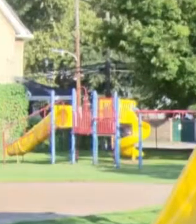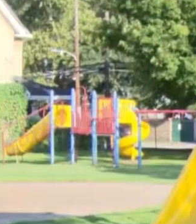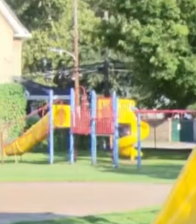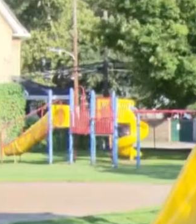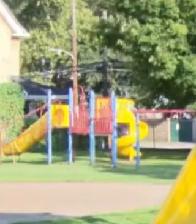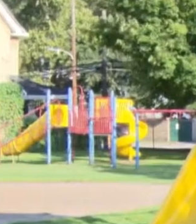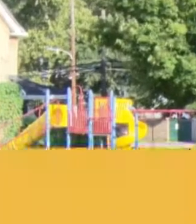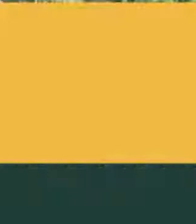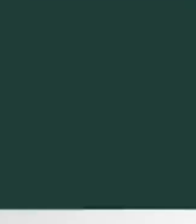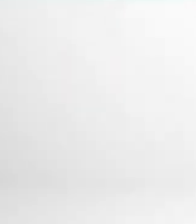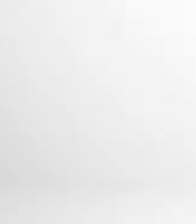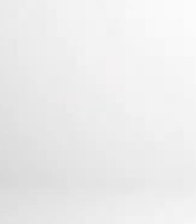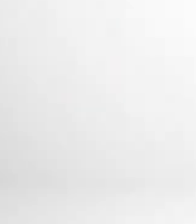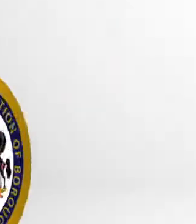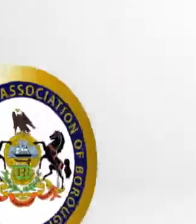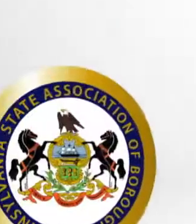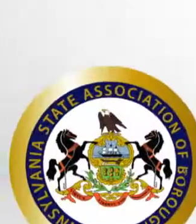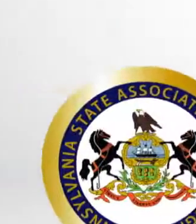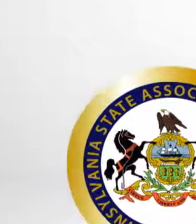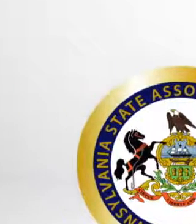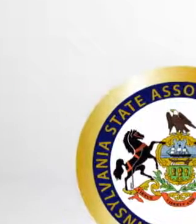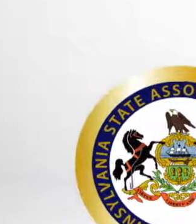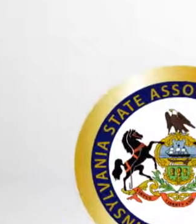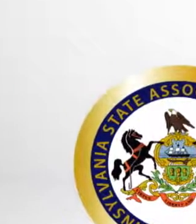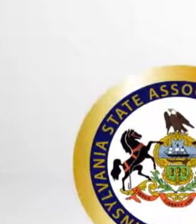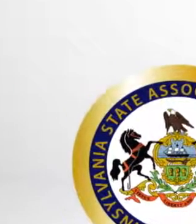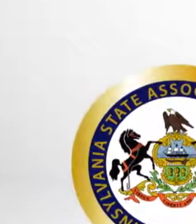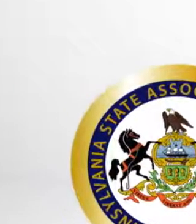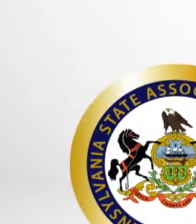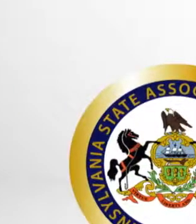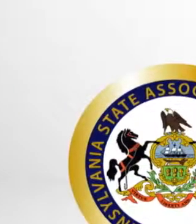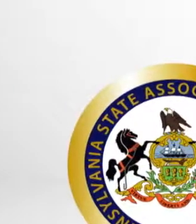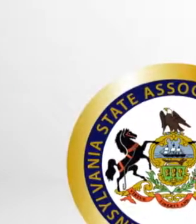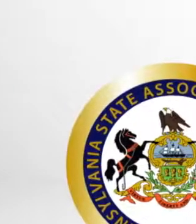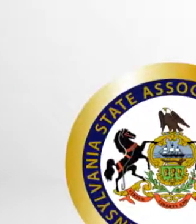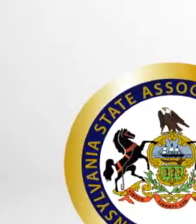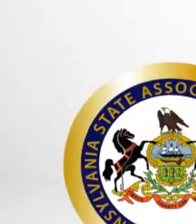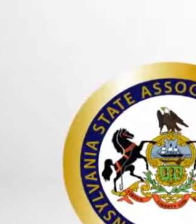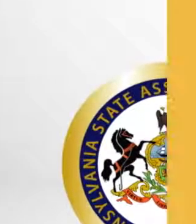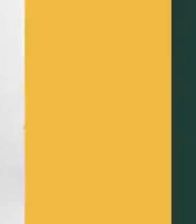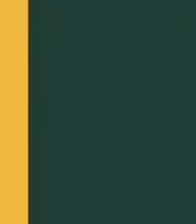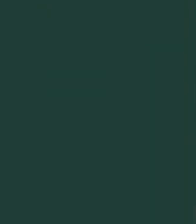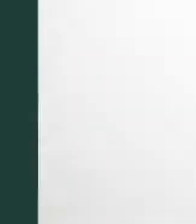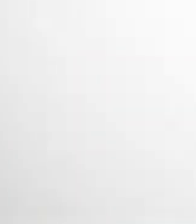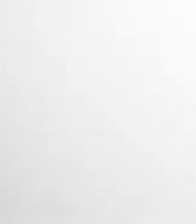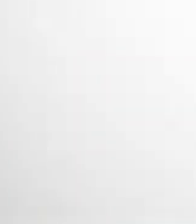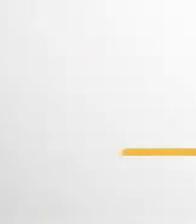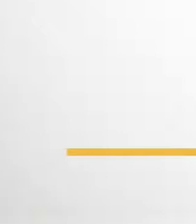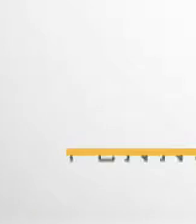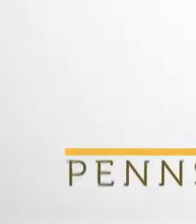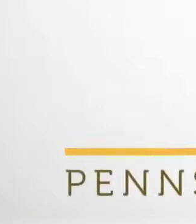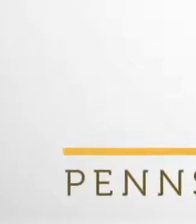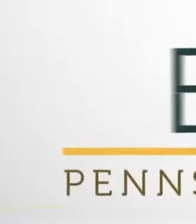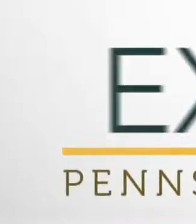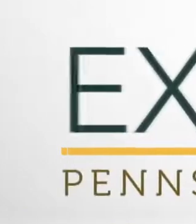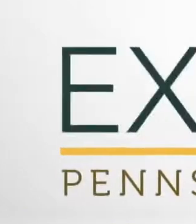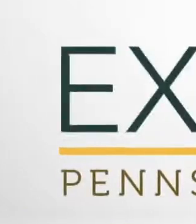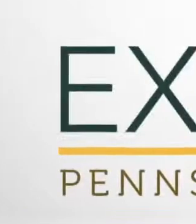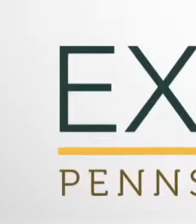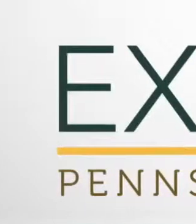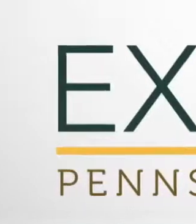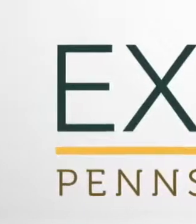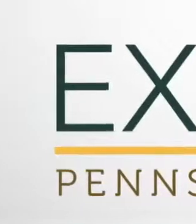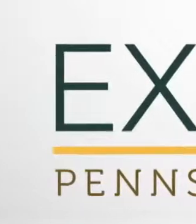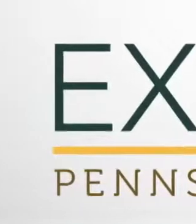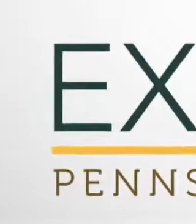and history. Join PCN and the Pennsylvania State Association of Boroughs each month as we journey around the